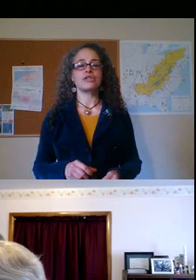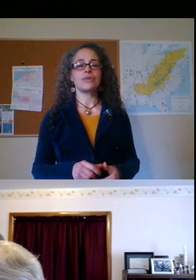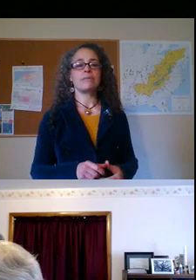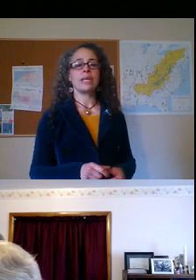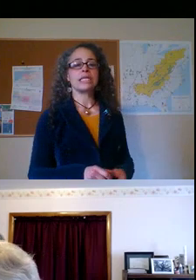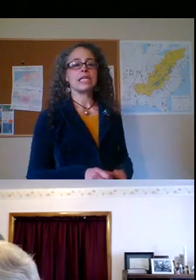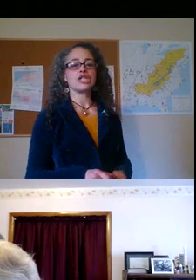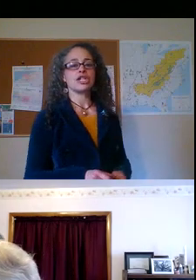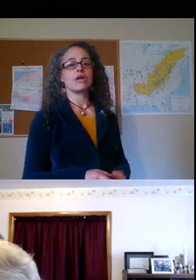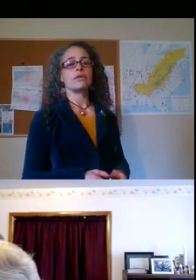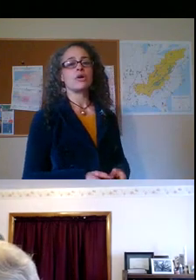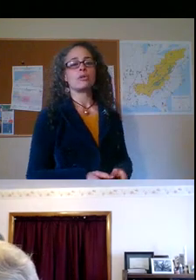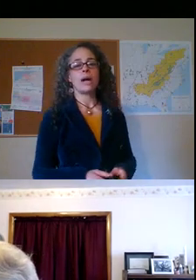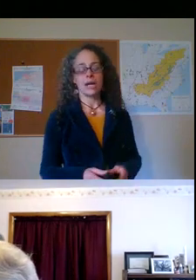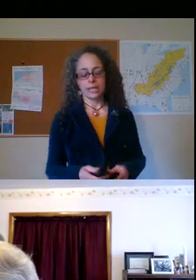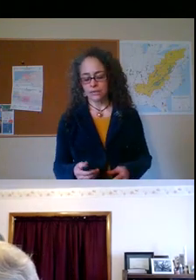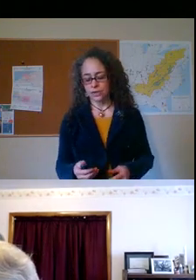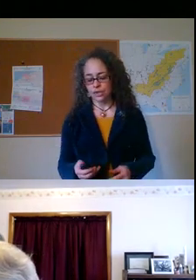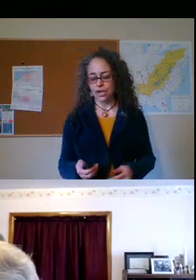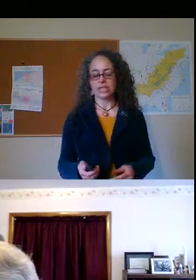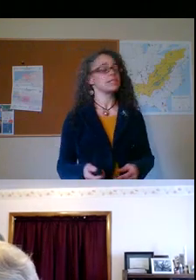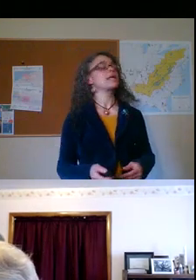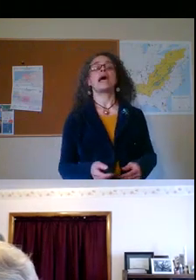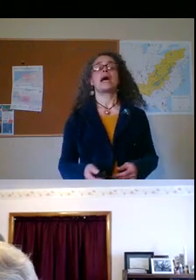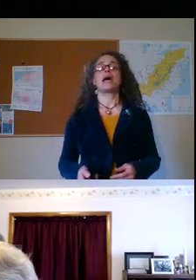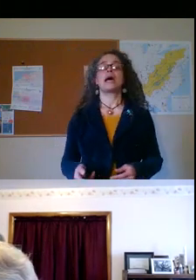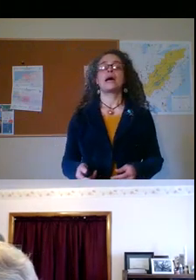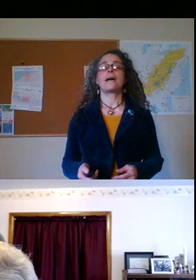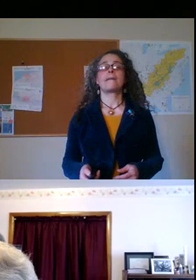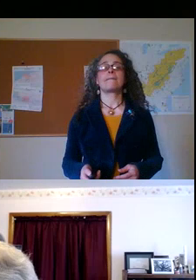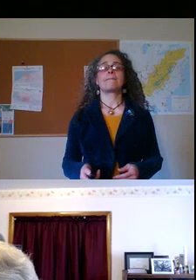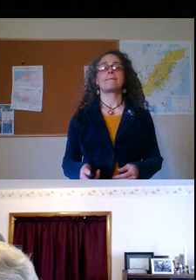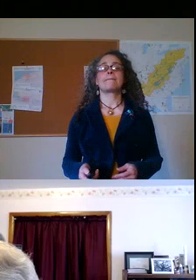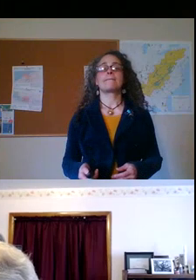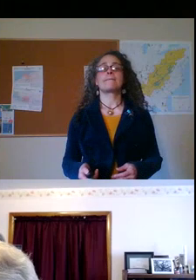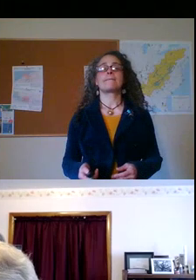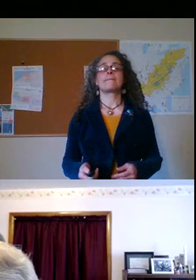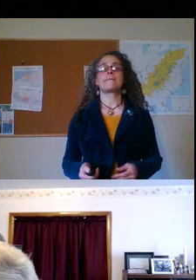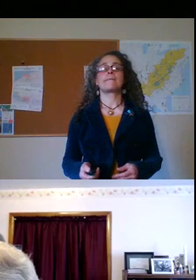revitalization, and foster rehabilitation of local pockets of distress.